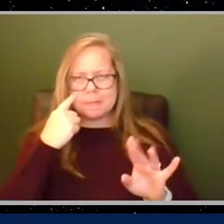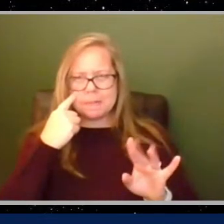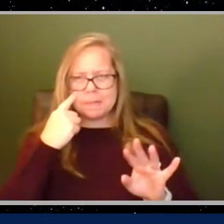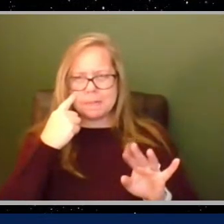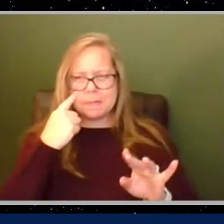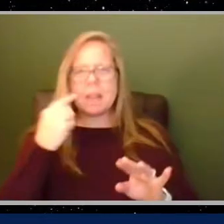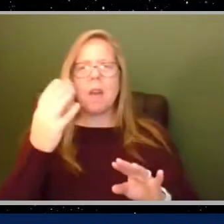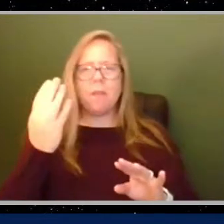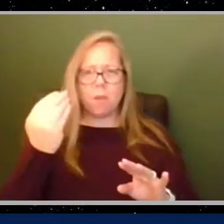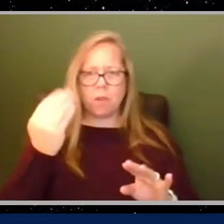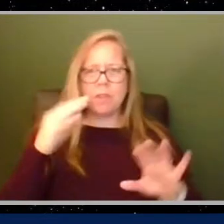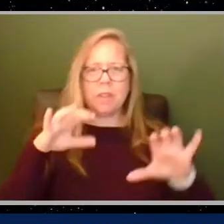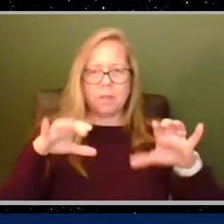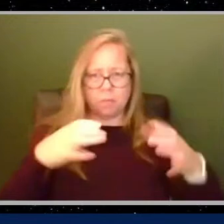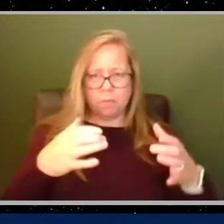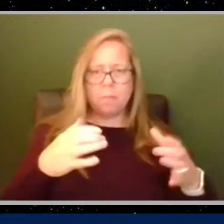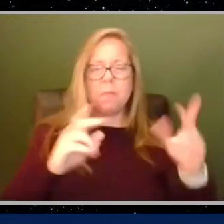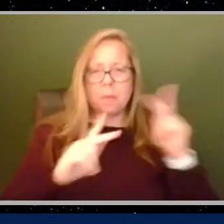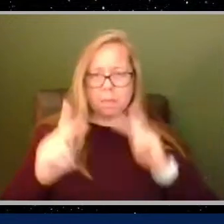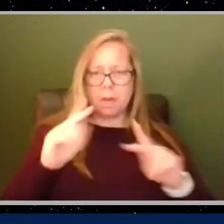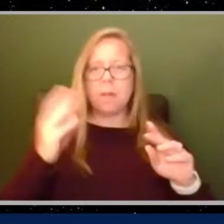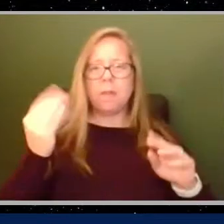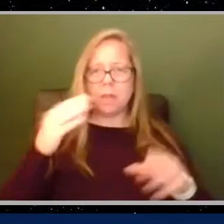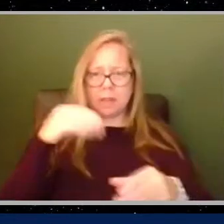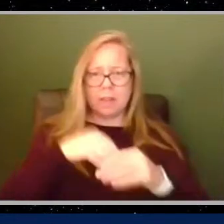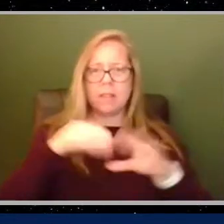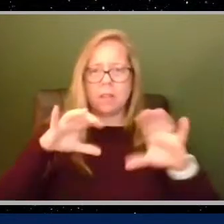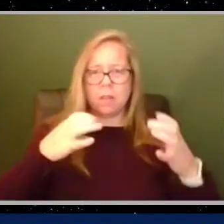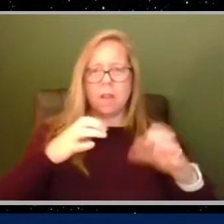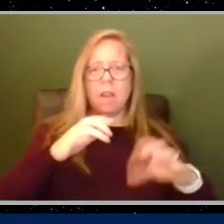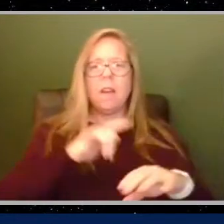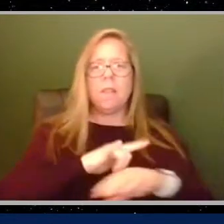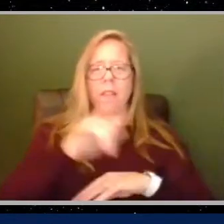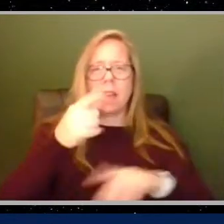14 flyers possibly will be flying out of